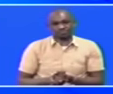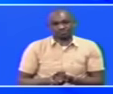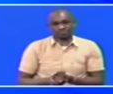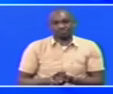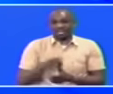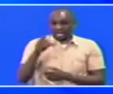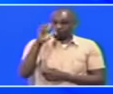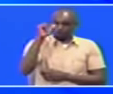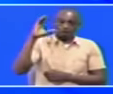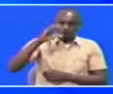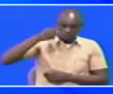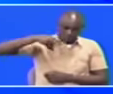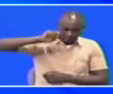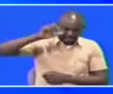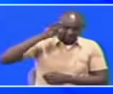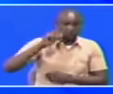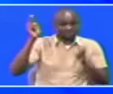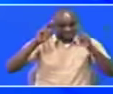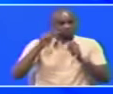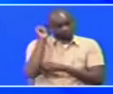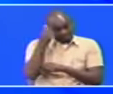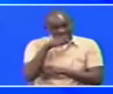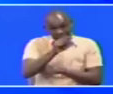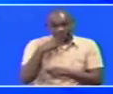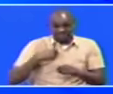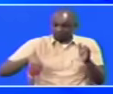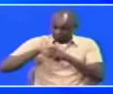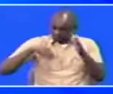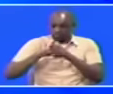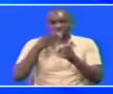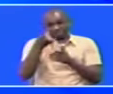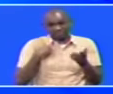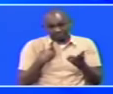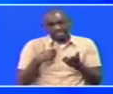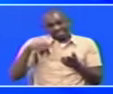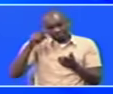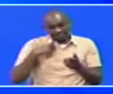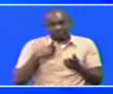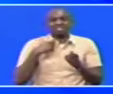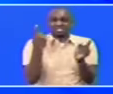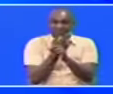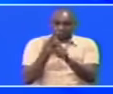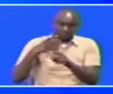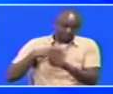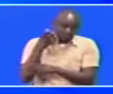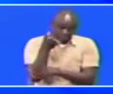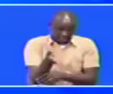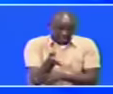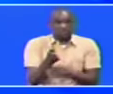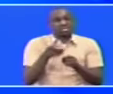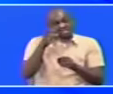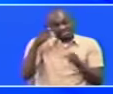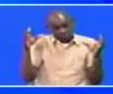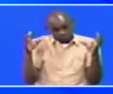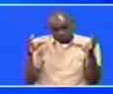Compassion International Kenya decided to take a step higher in soccer with the assistance of scouts and match officials. Compassion was